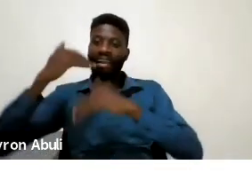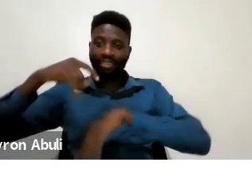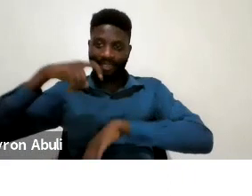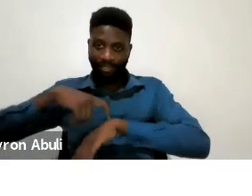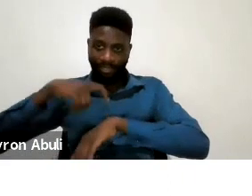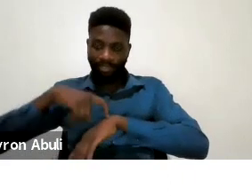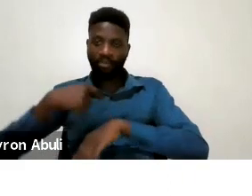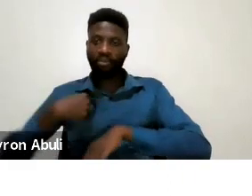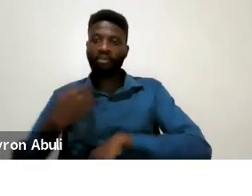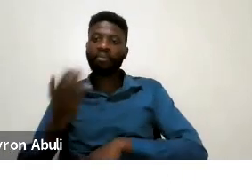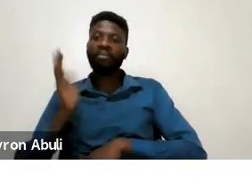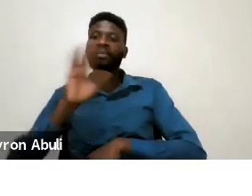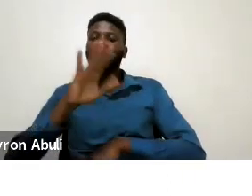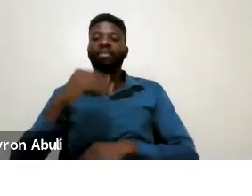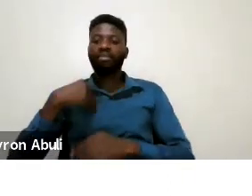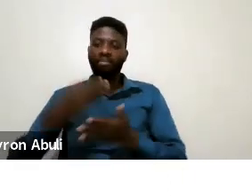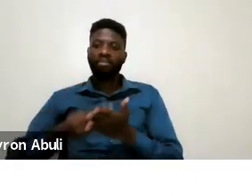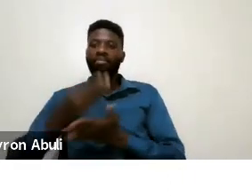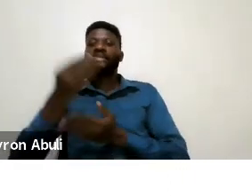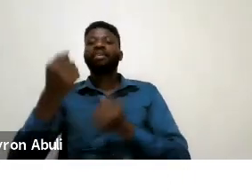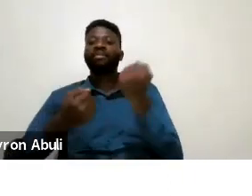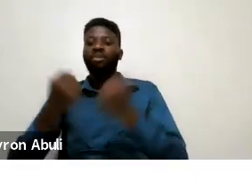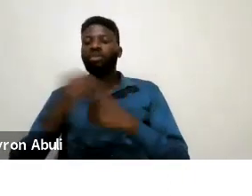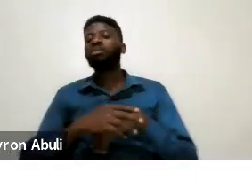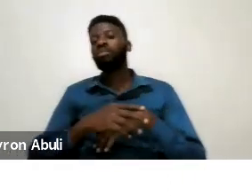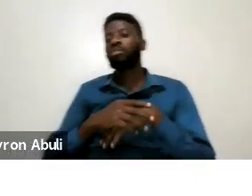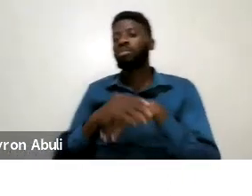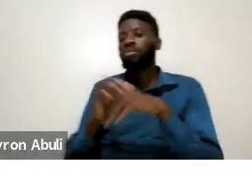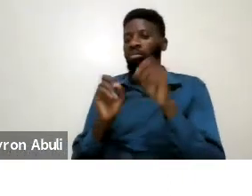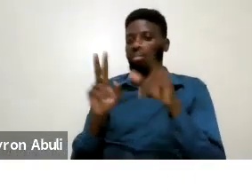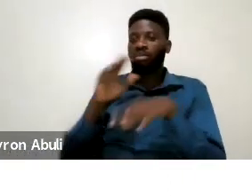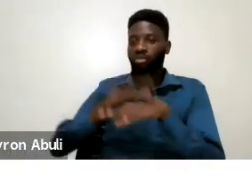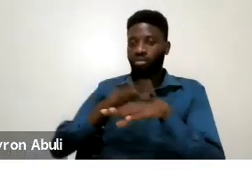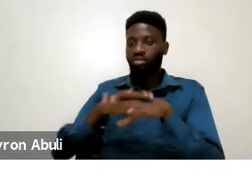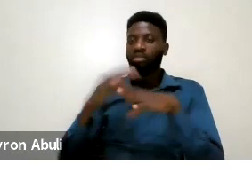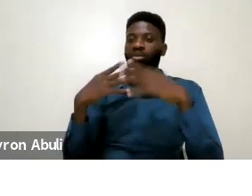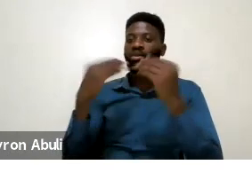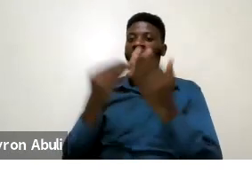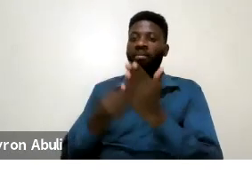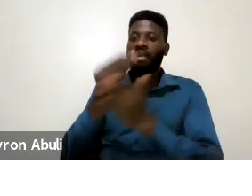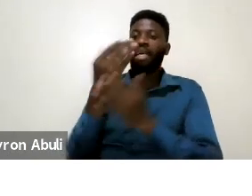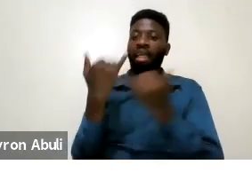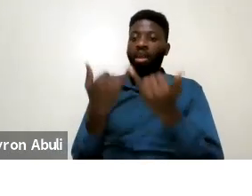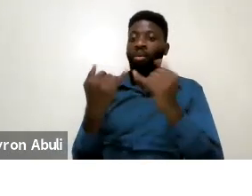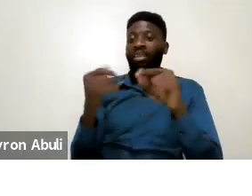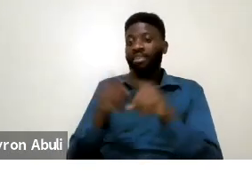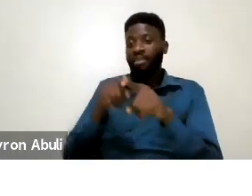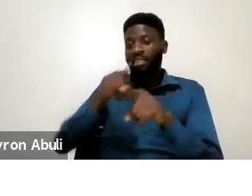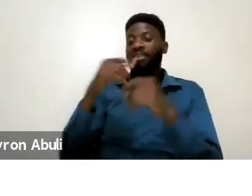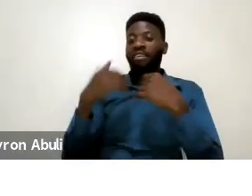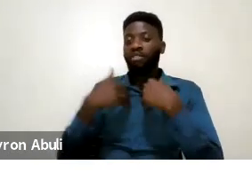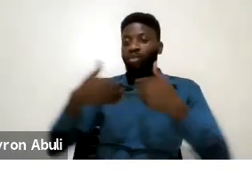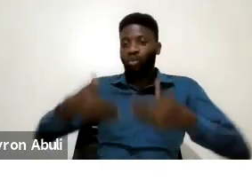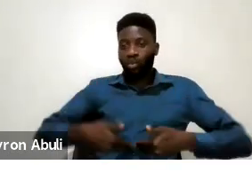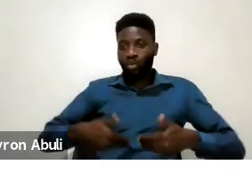Yeah. when I was not buying the car. Okay. Yeah, it was good you're going to buy. You know, now I think maybe they also receive young people like who